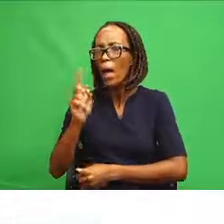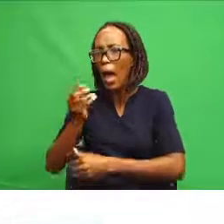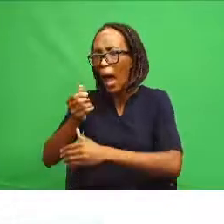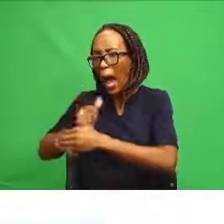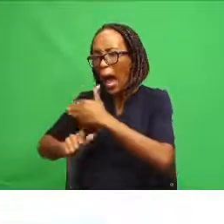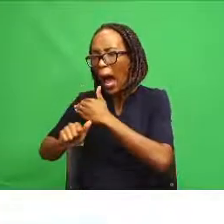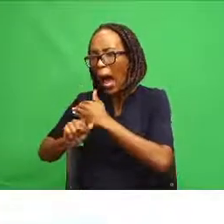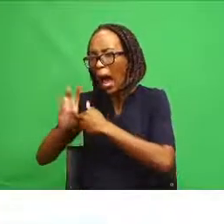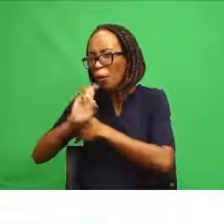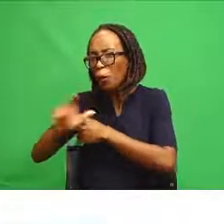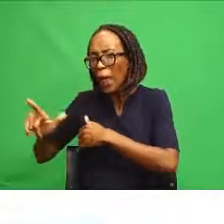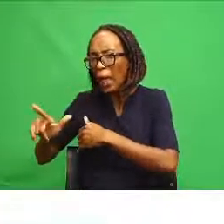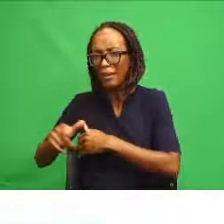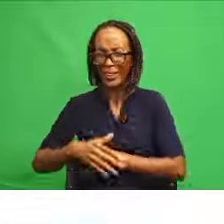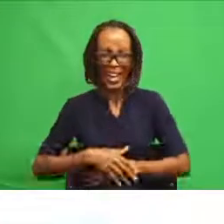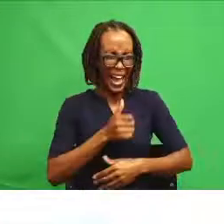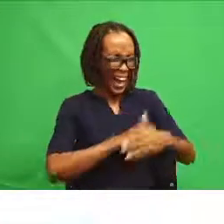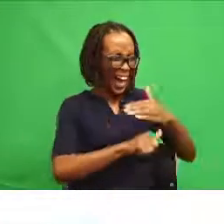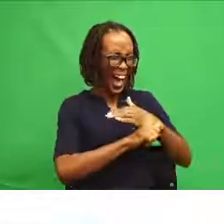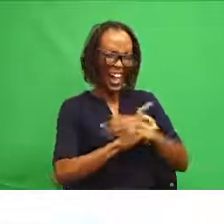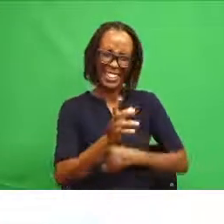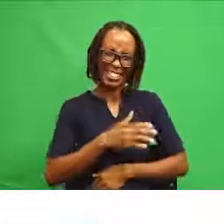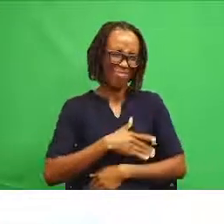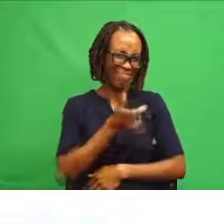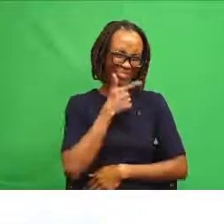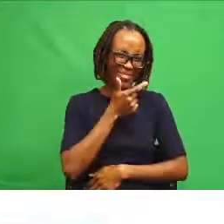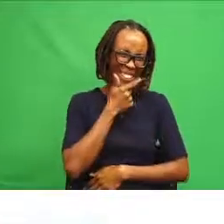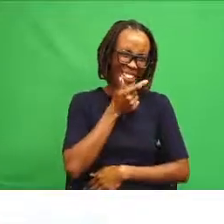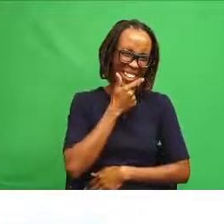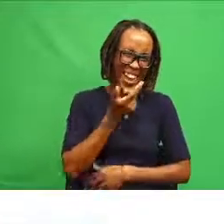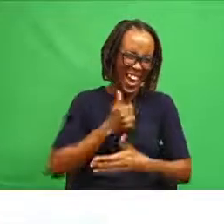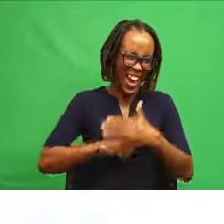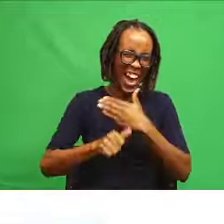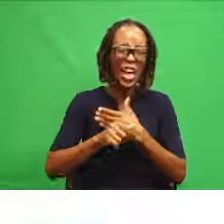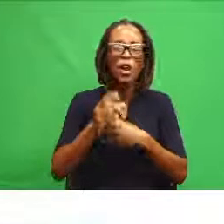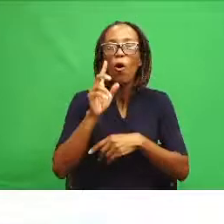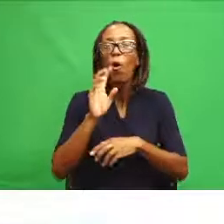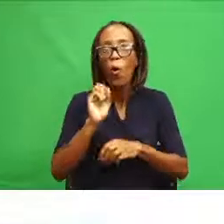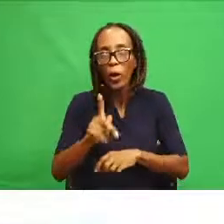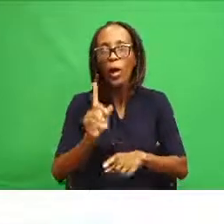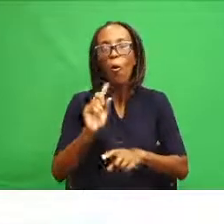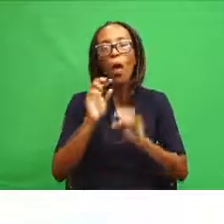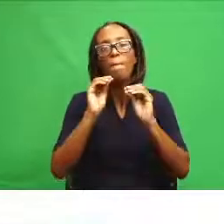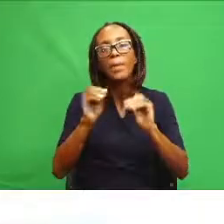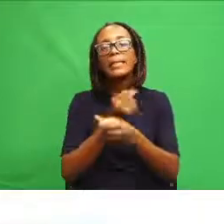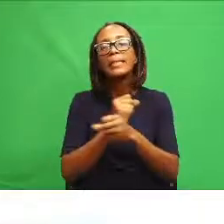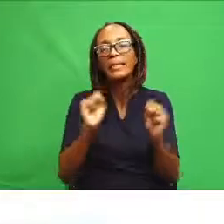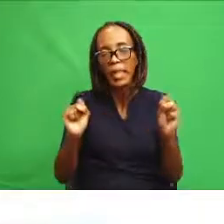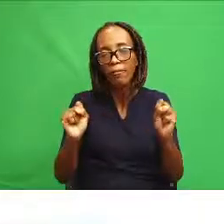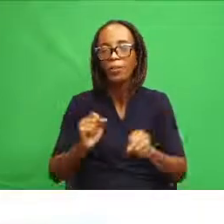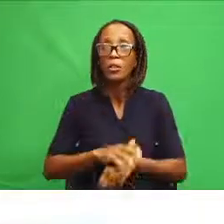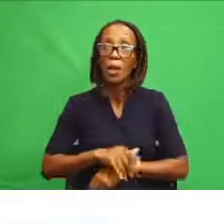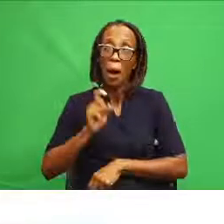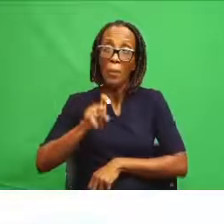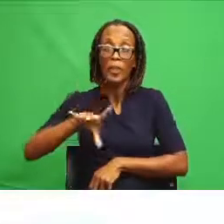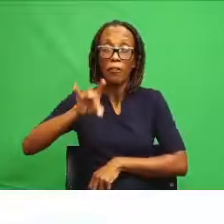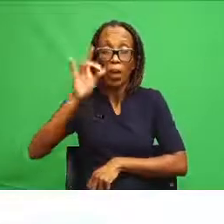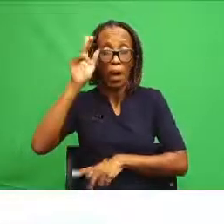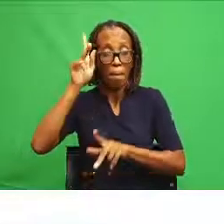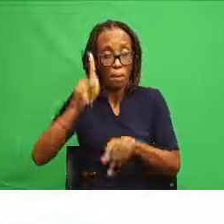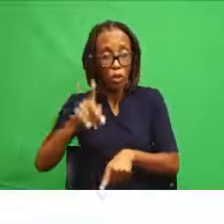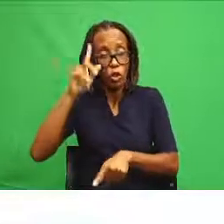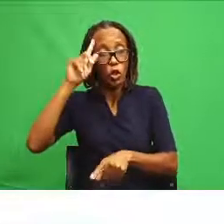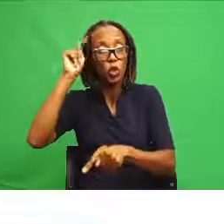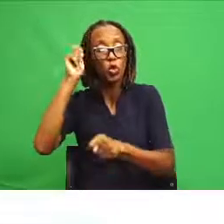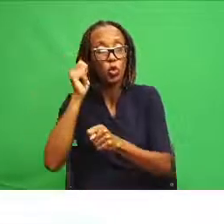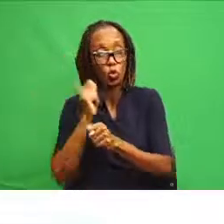want to hide it. Put it away, for safekeeping. You have to find somebody of trust.